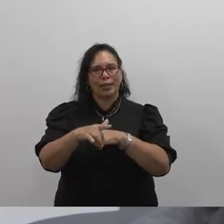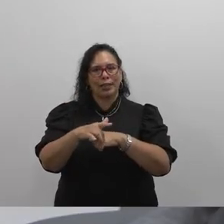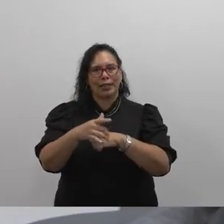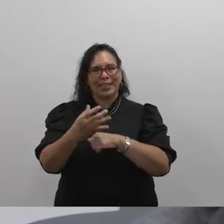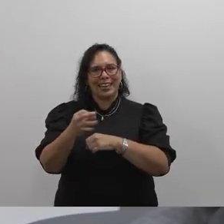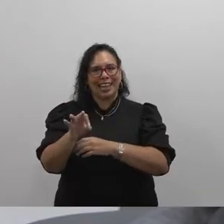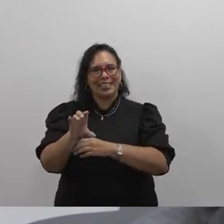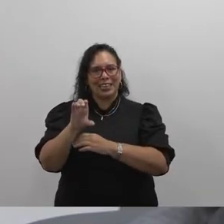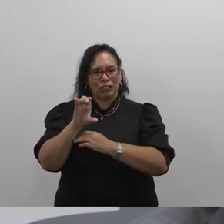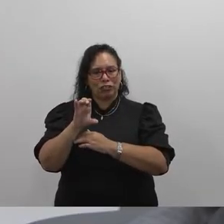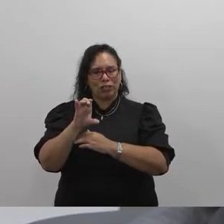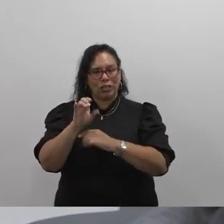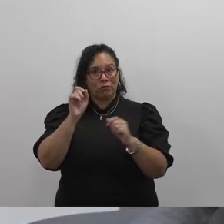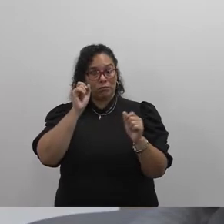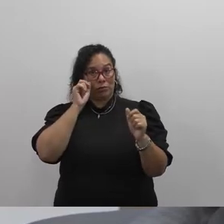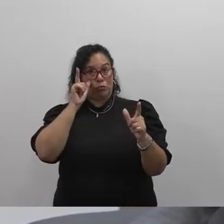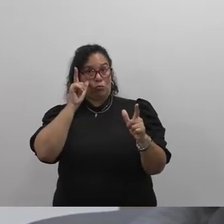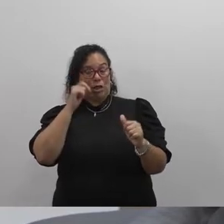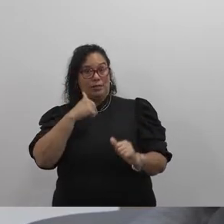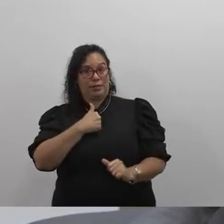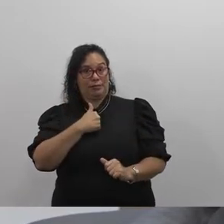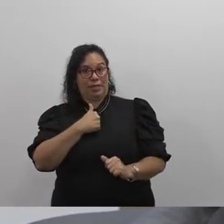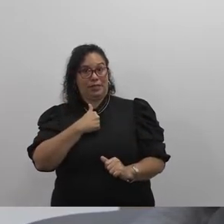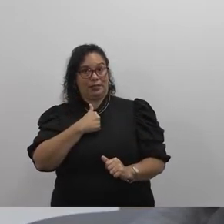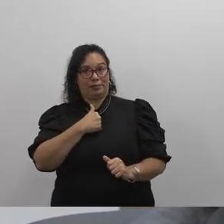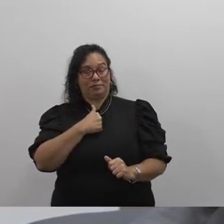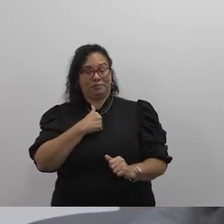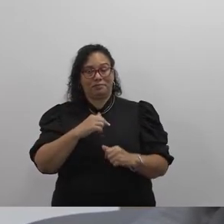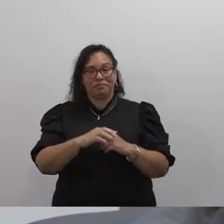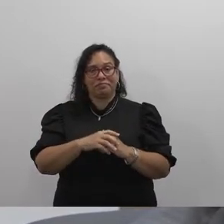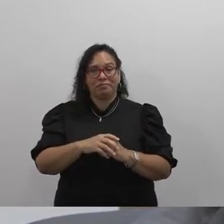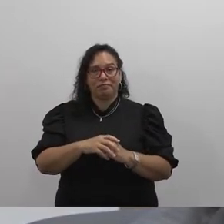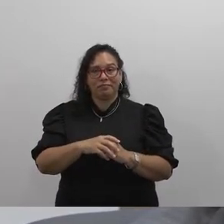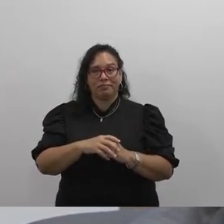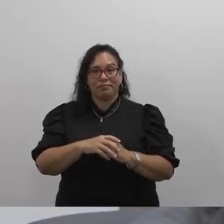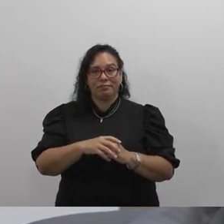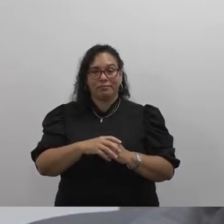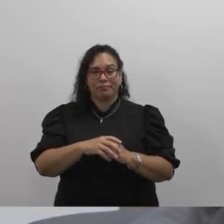1900s, which really surprised me. And